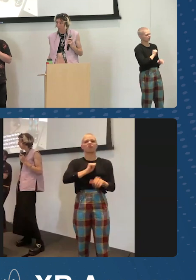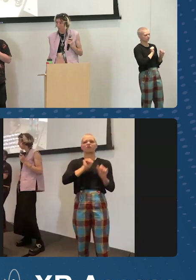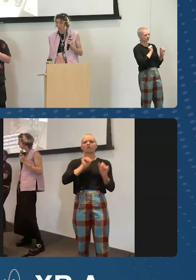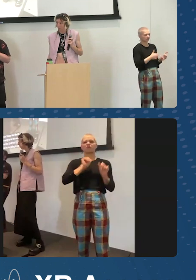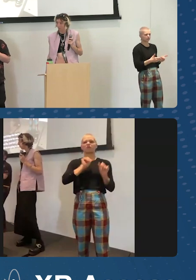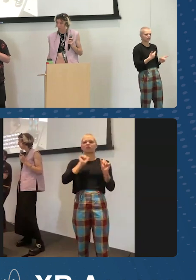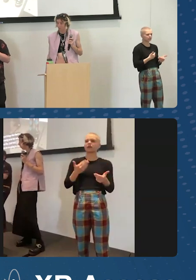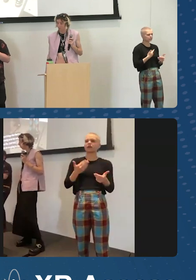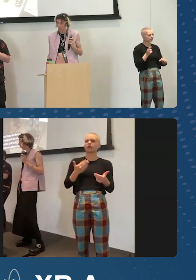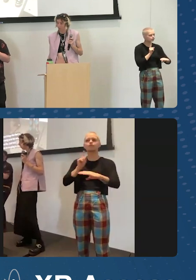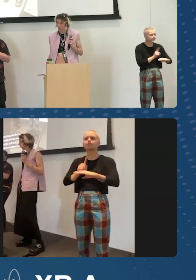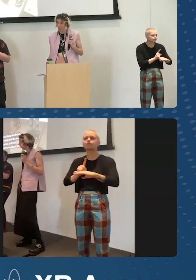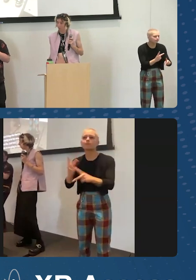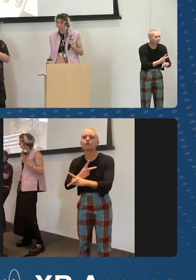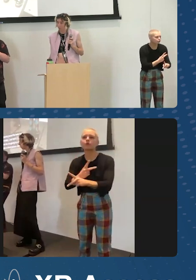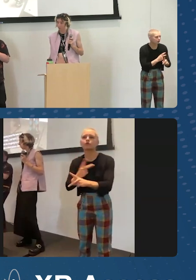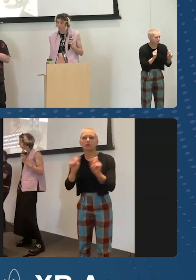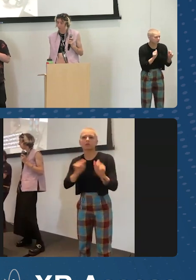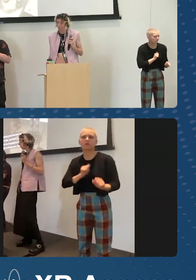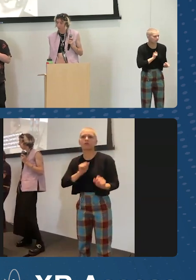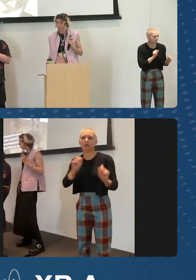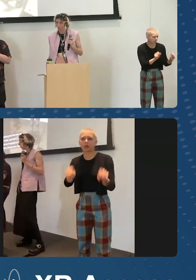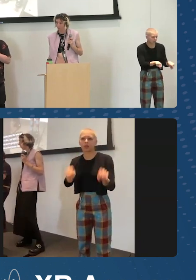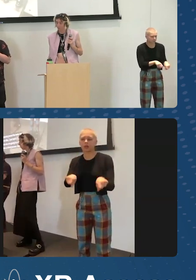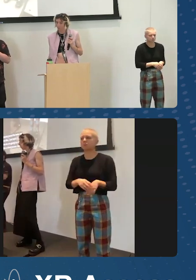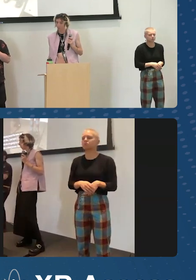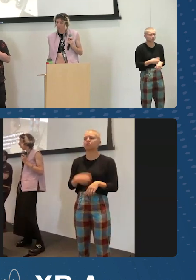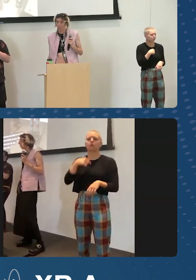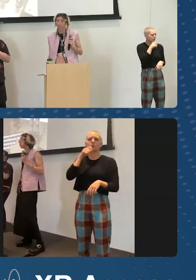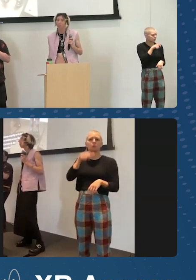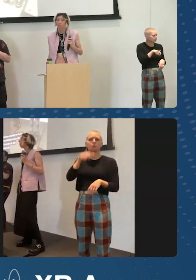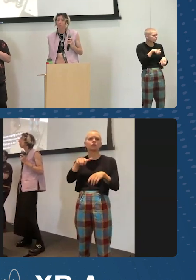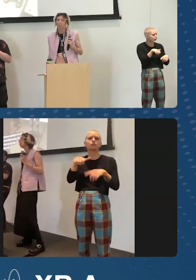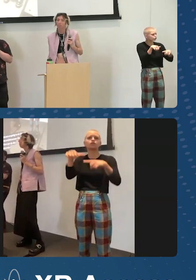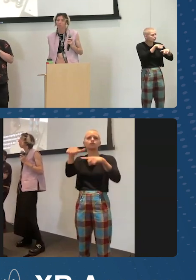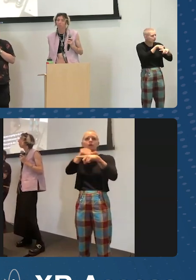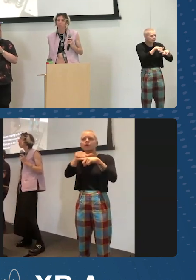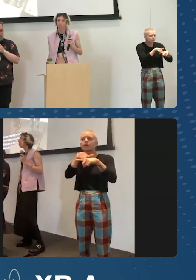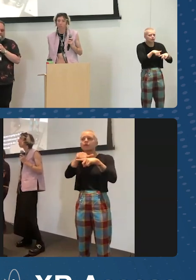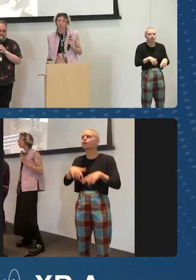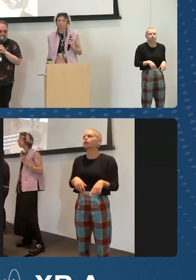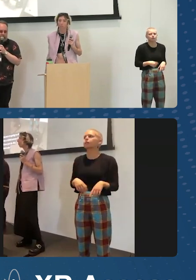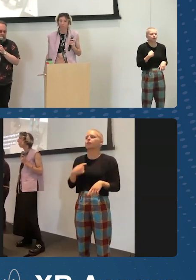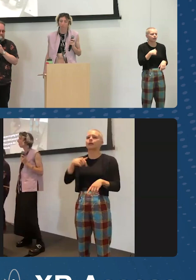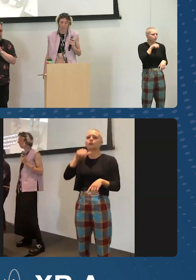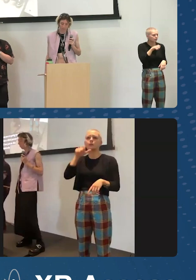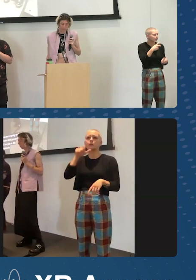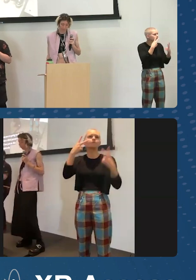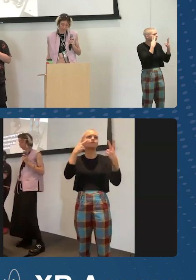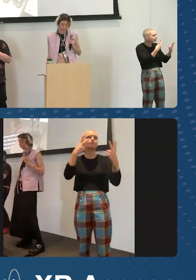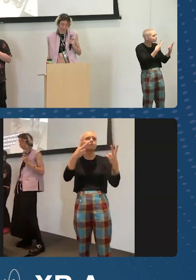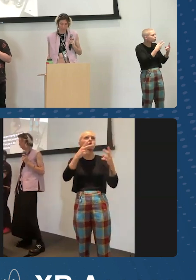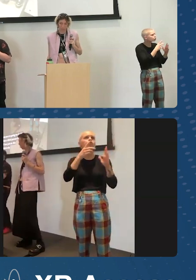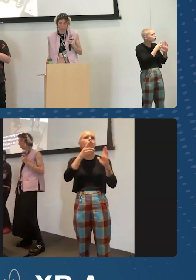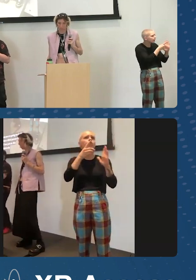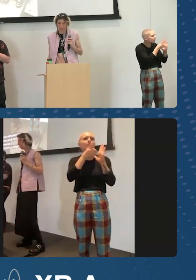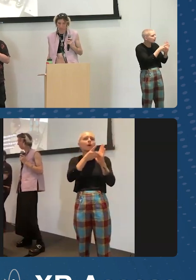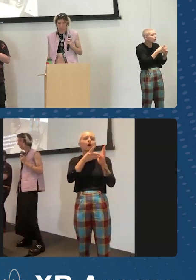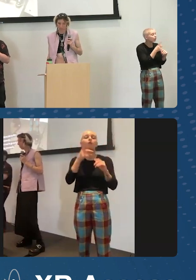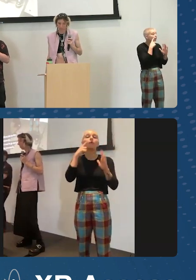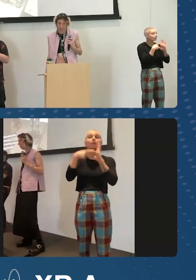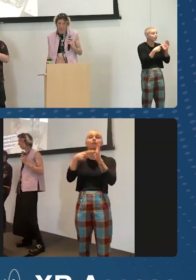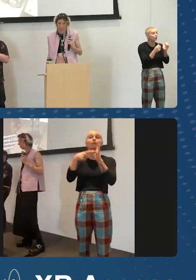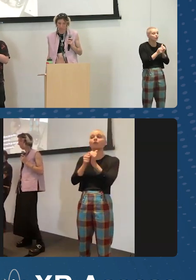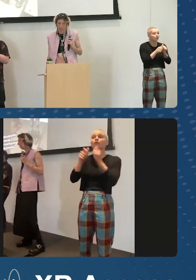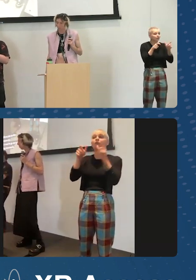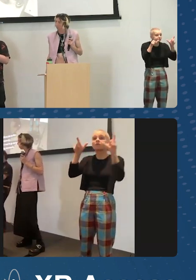go and get training necessarily. I don't need to go get a demo like the Apple Vision Pro, where since I've